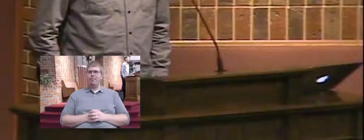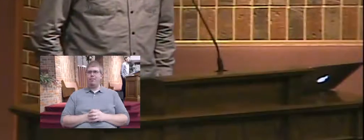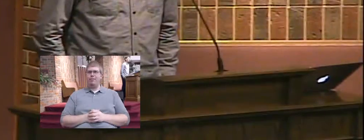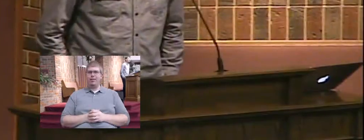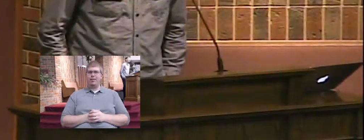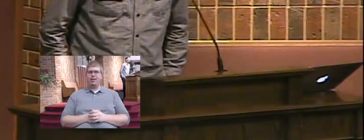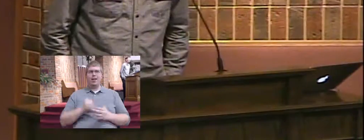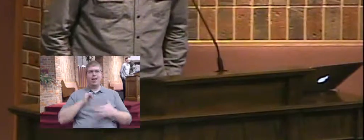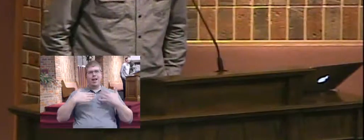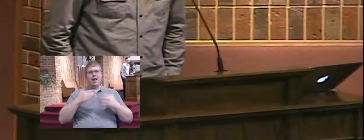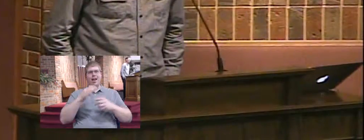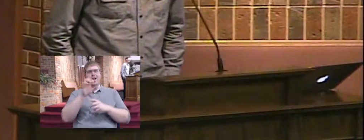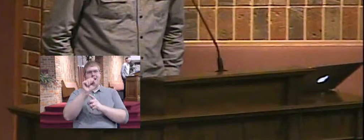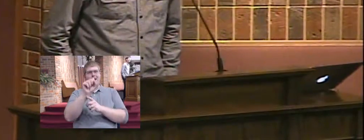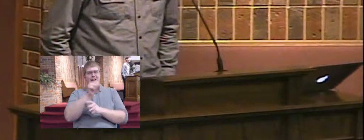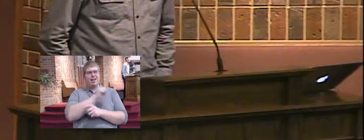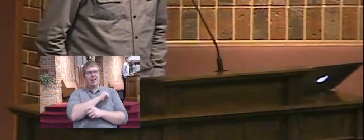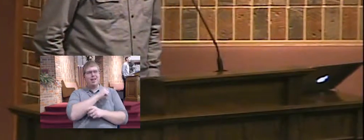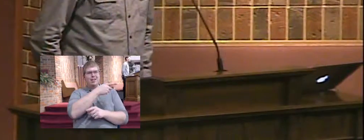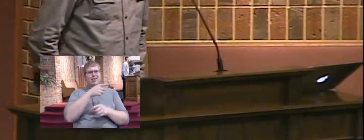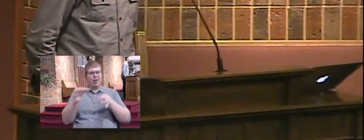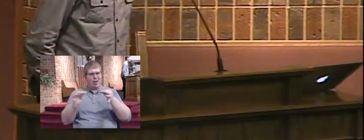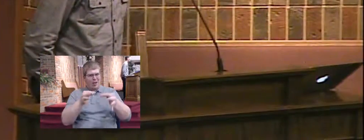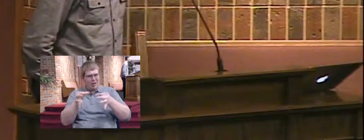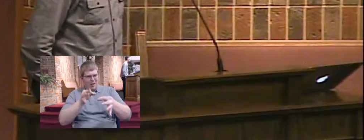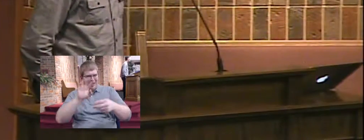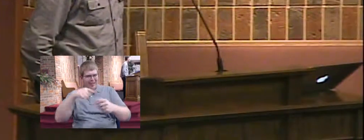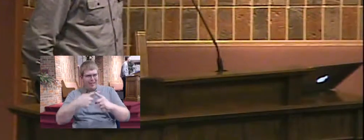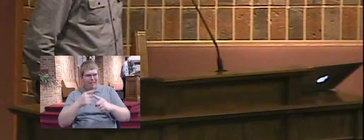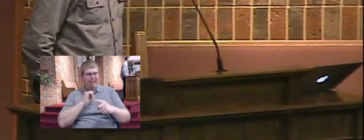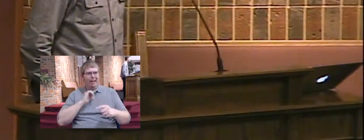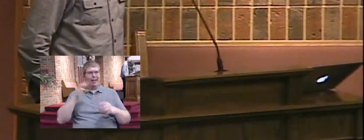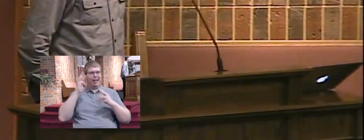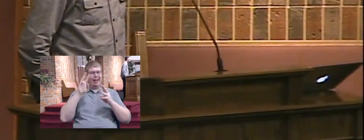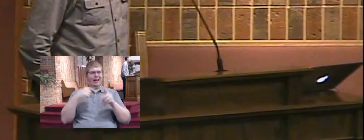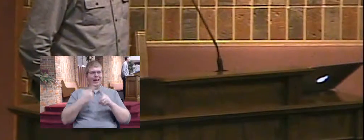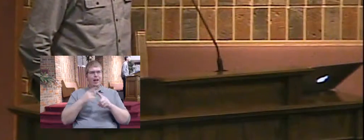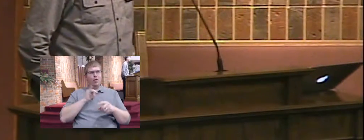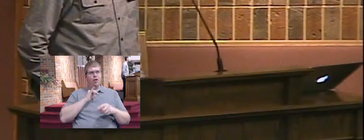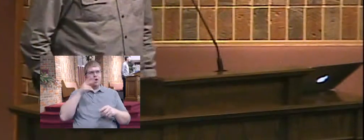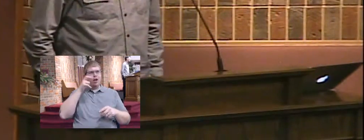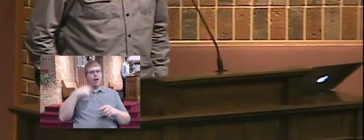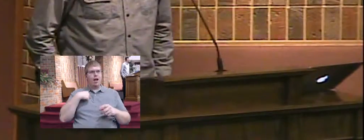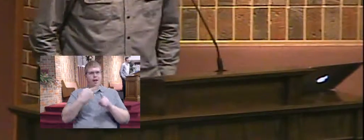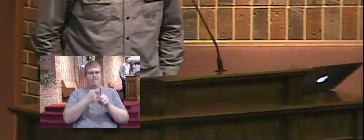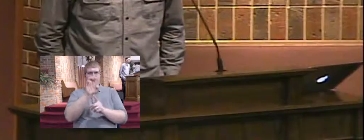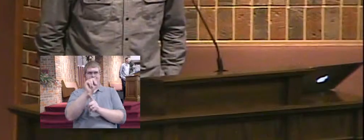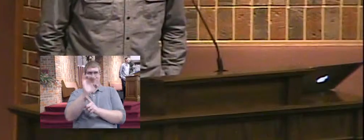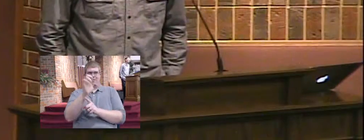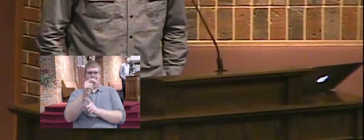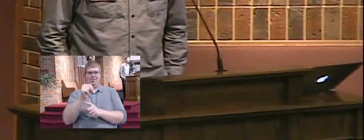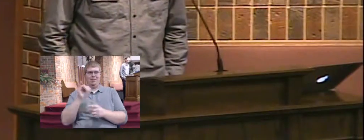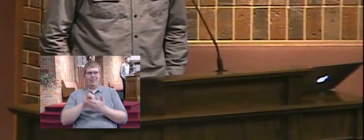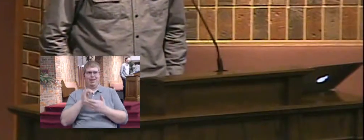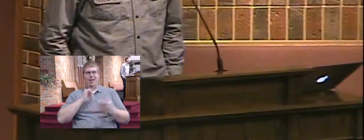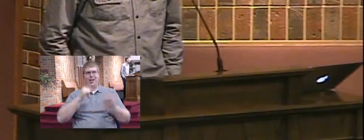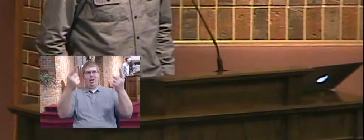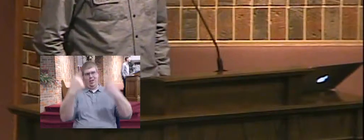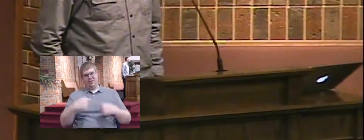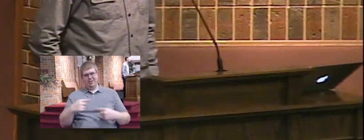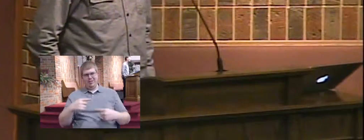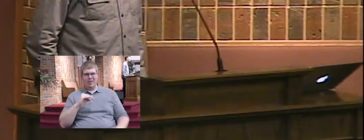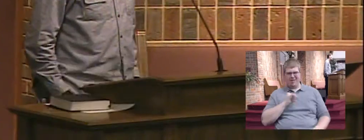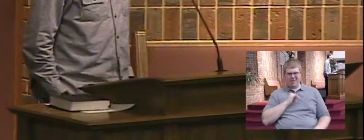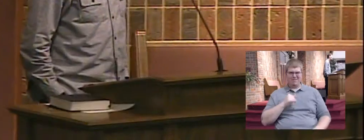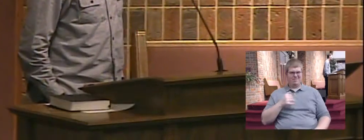I'm glad Steve sort of explained that situation. I was worried that when you all heard I was from Michigan that I might be coming down here with hard